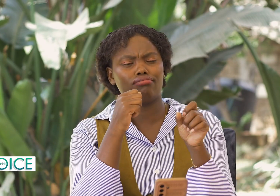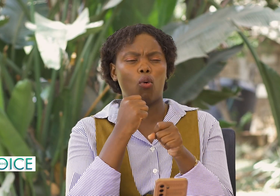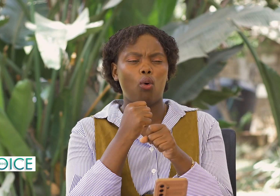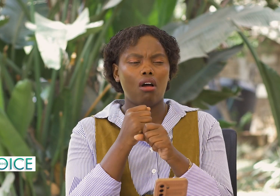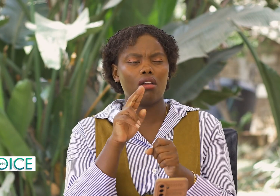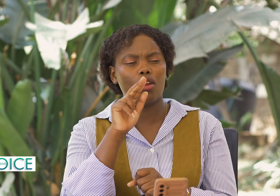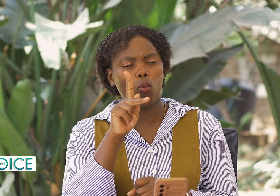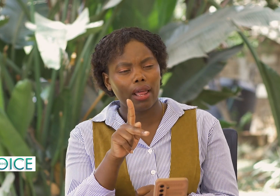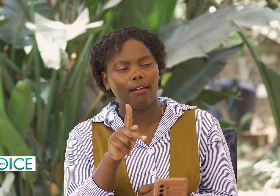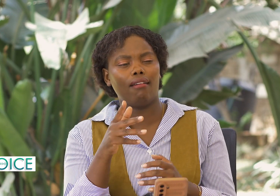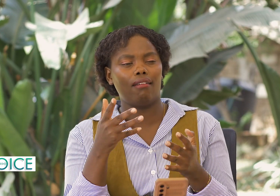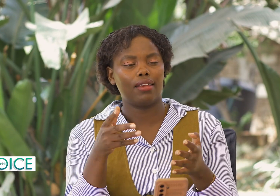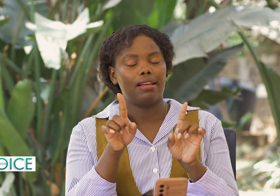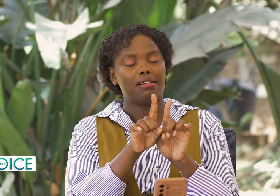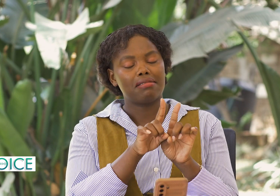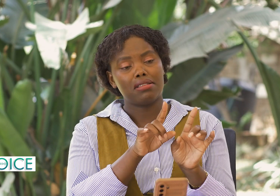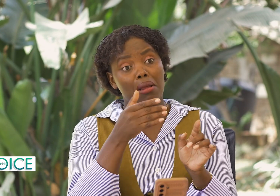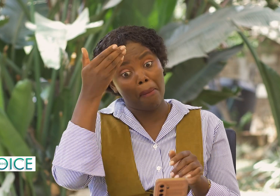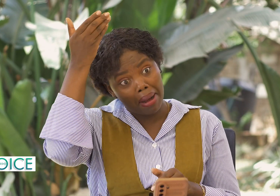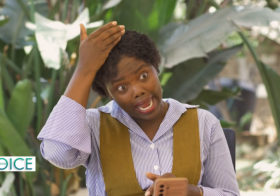you've been working in the UK